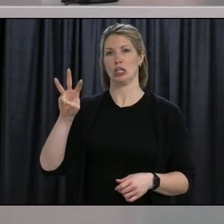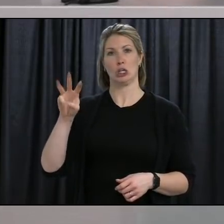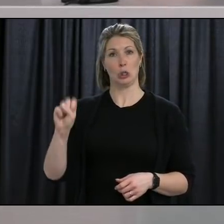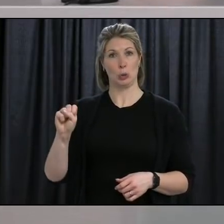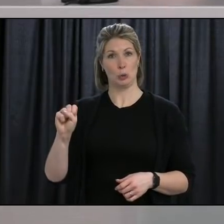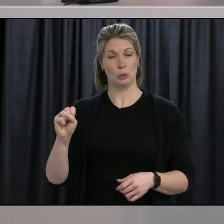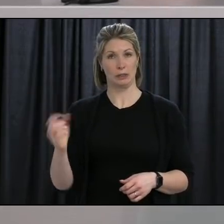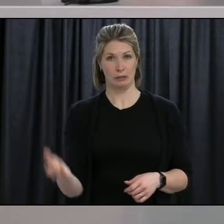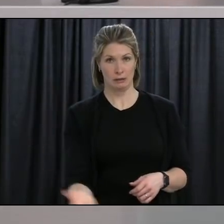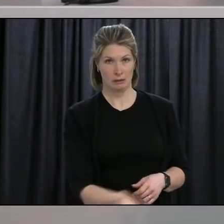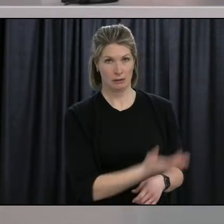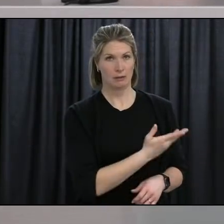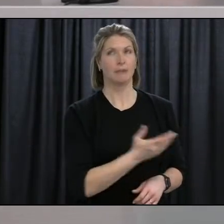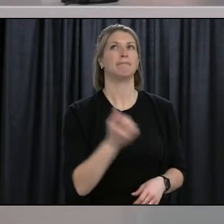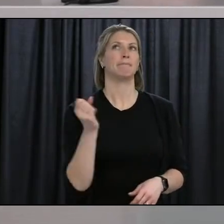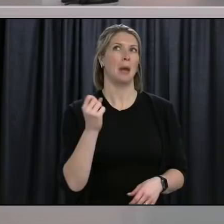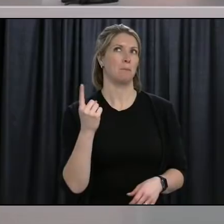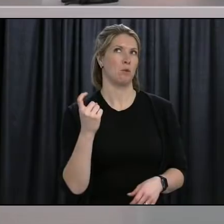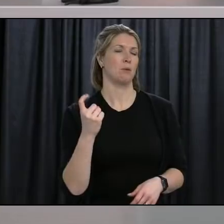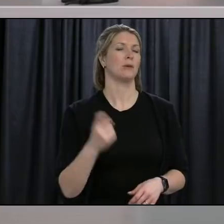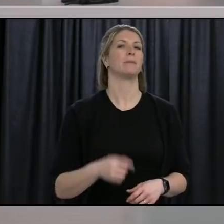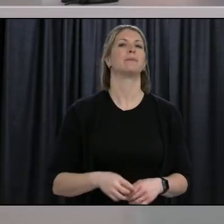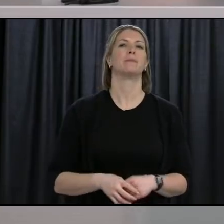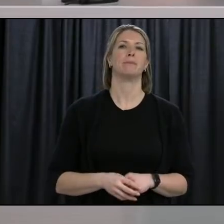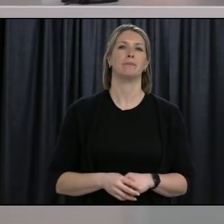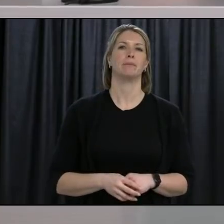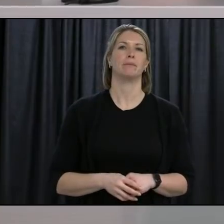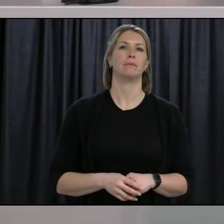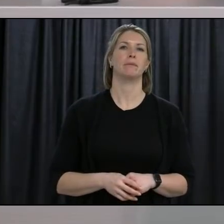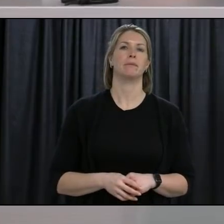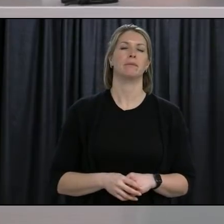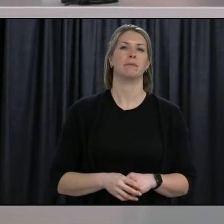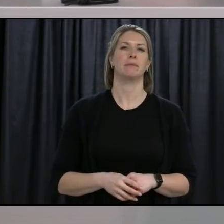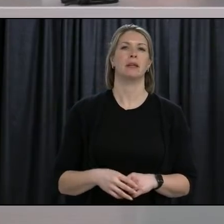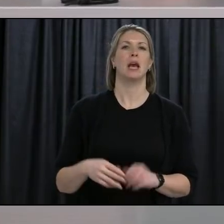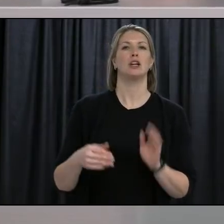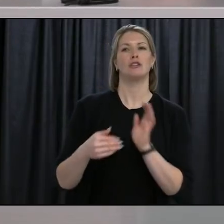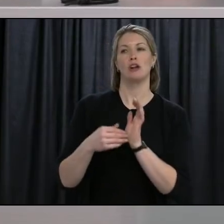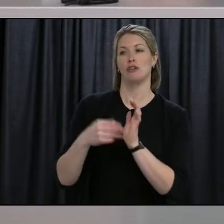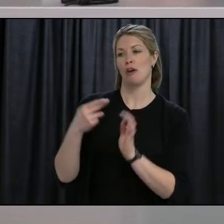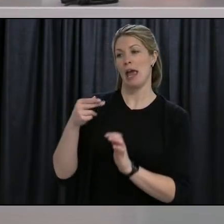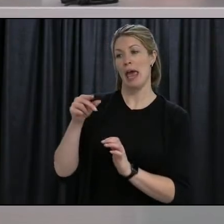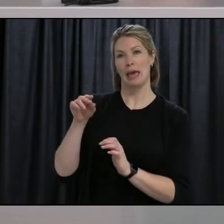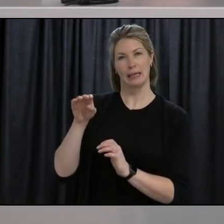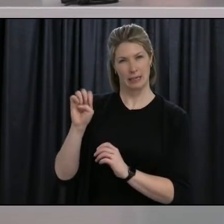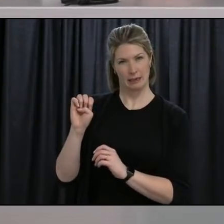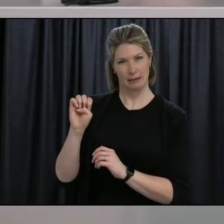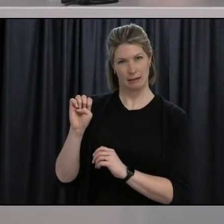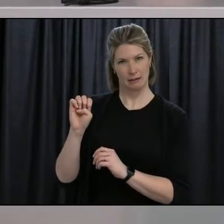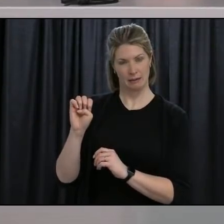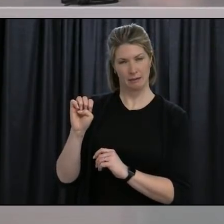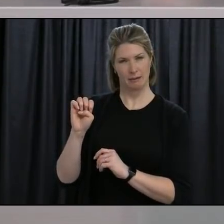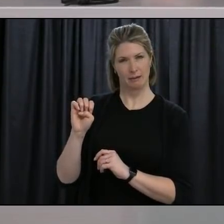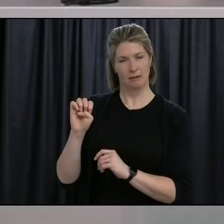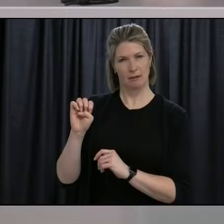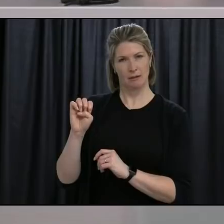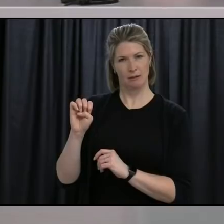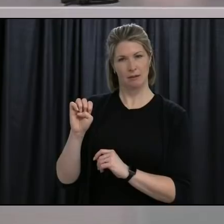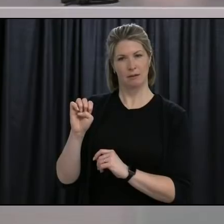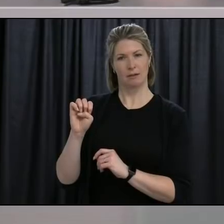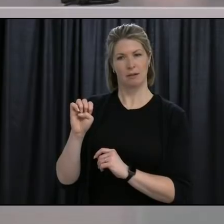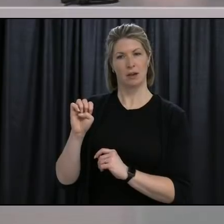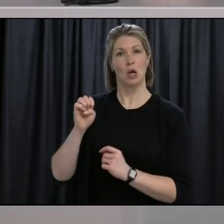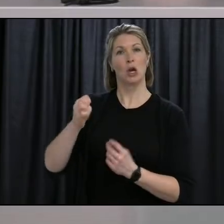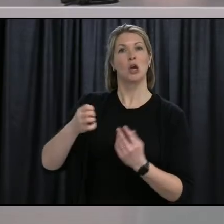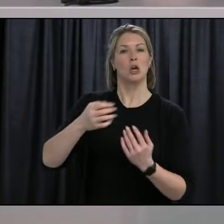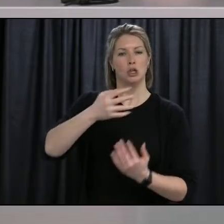Yes, I do. Thank you. My question is for Dr. Haggie. Considering that social interaction is